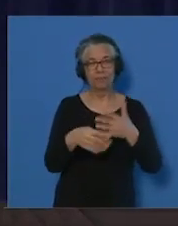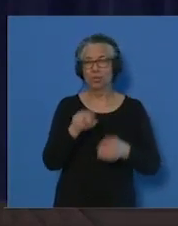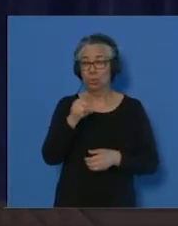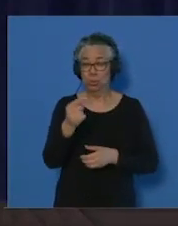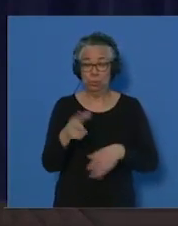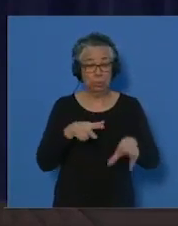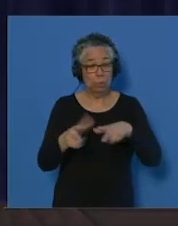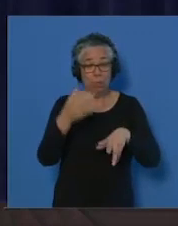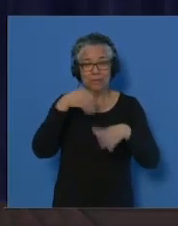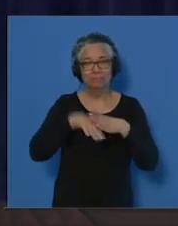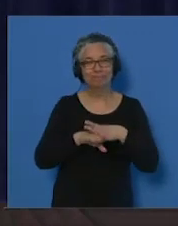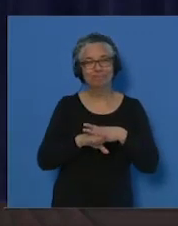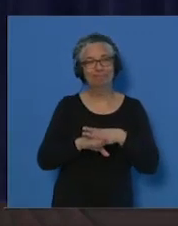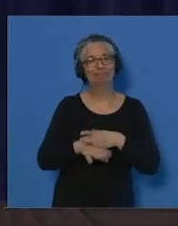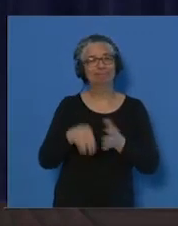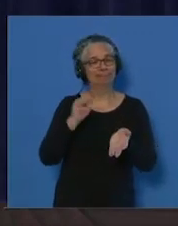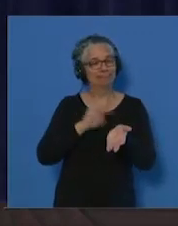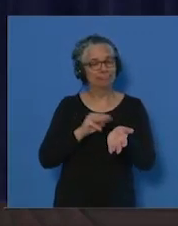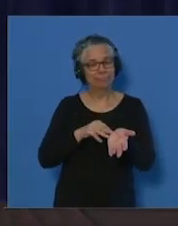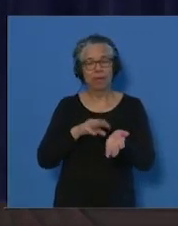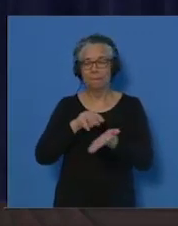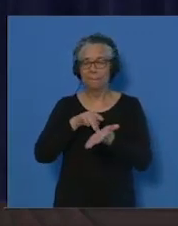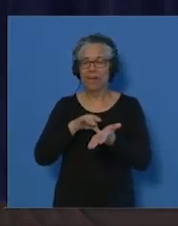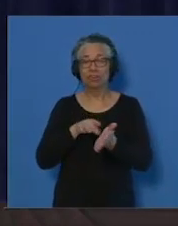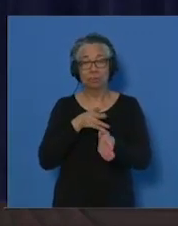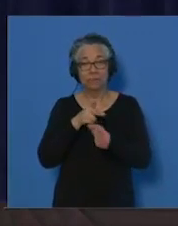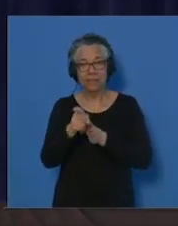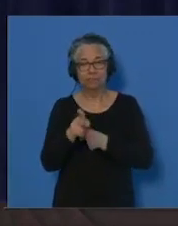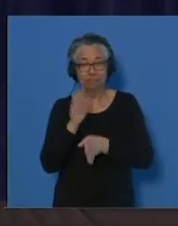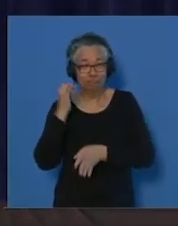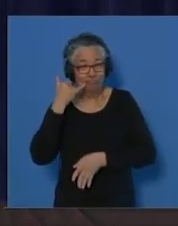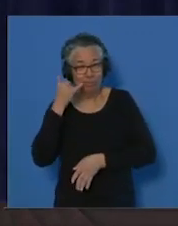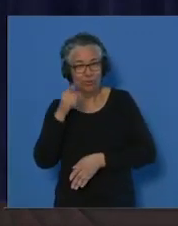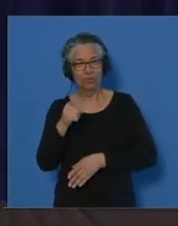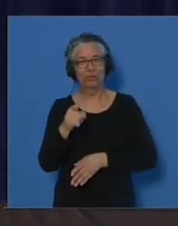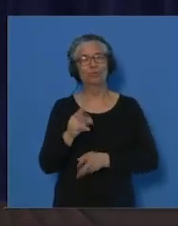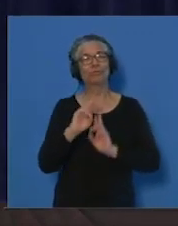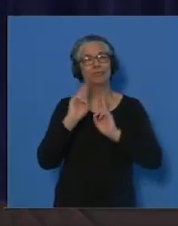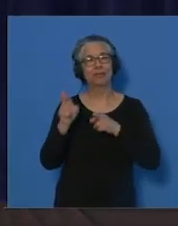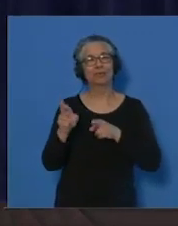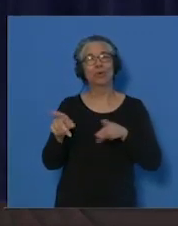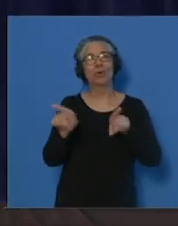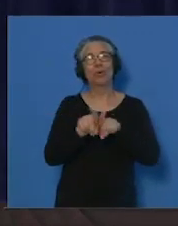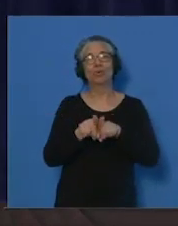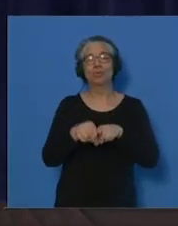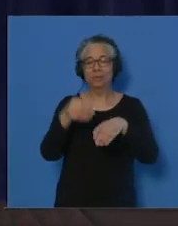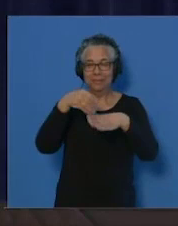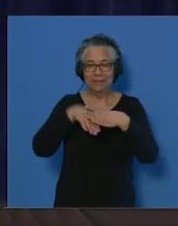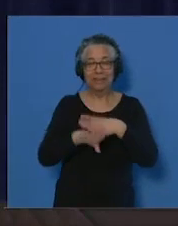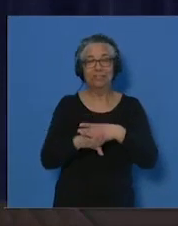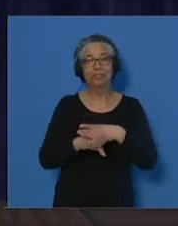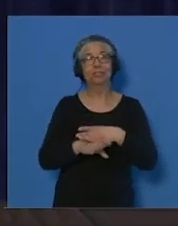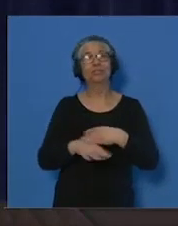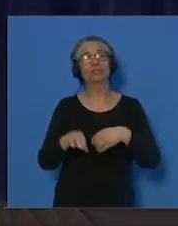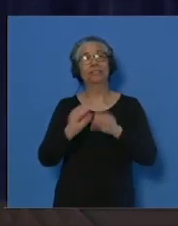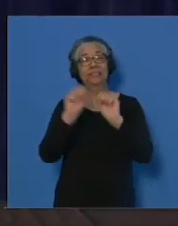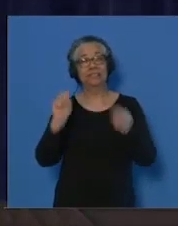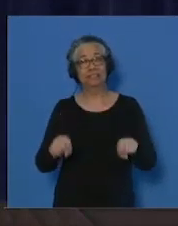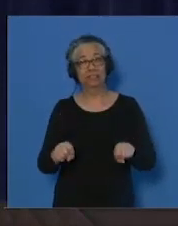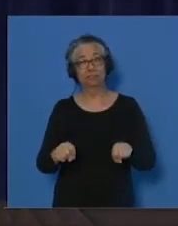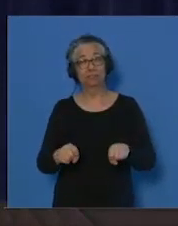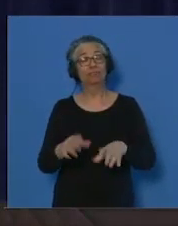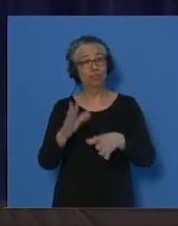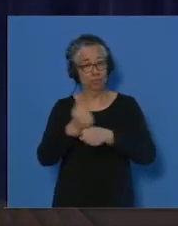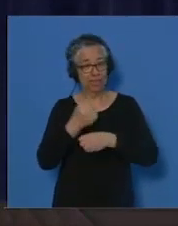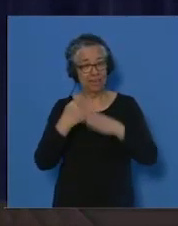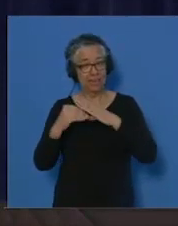have been called by a medical professional with their results, and they are also being entered into the system to get an email. From